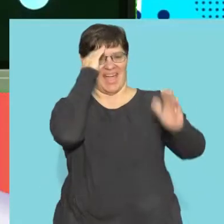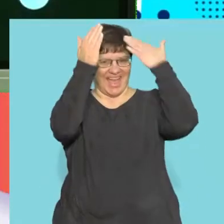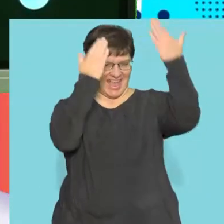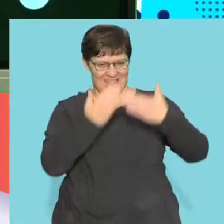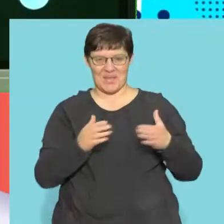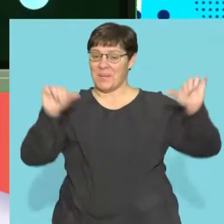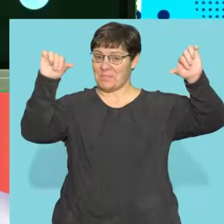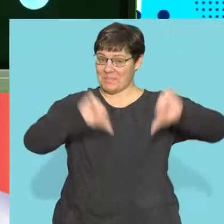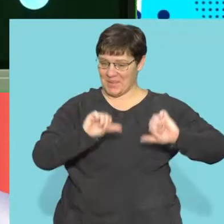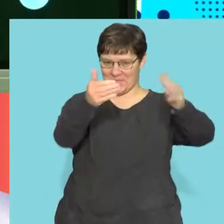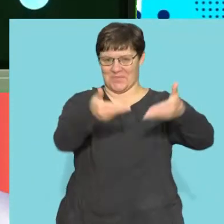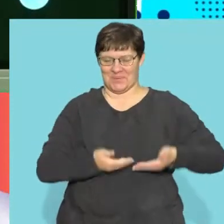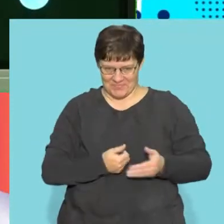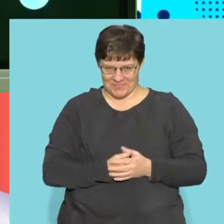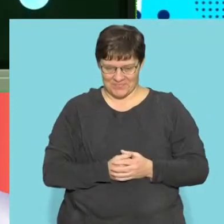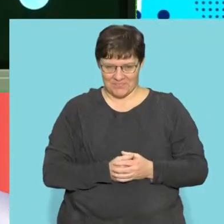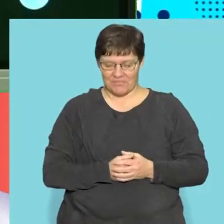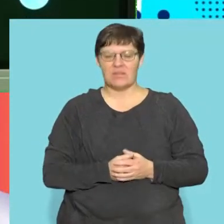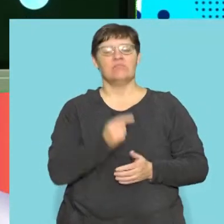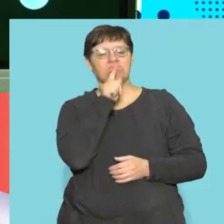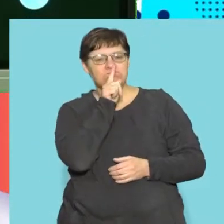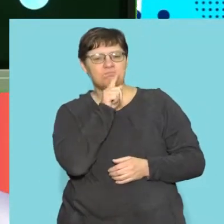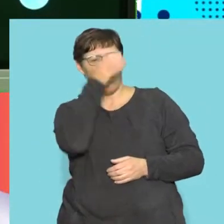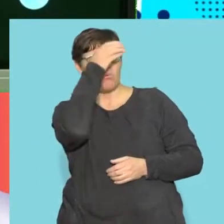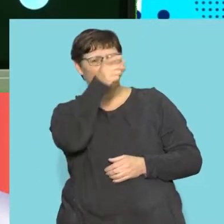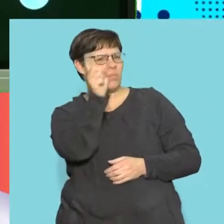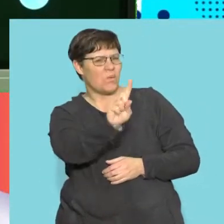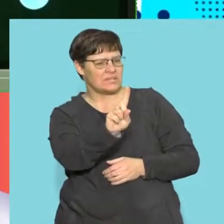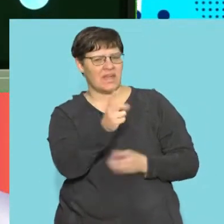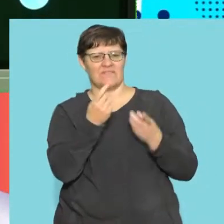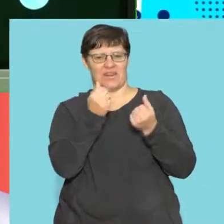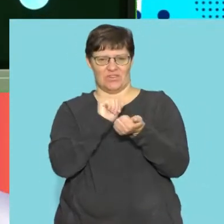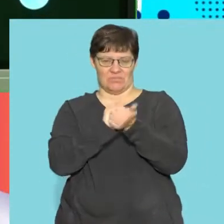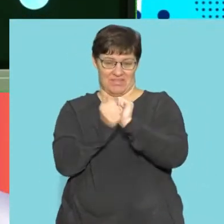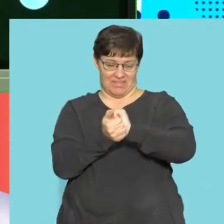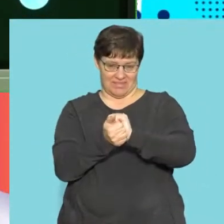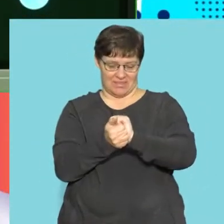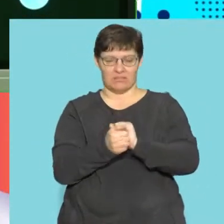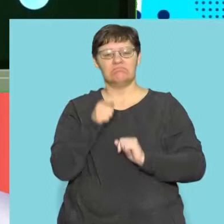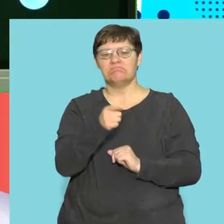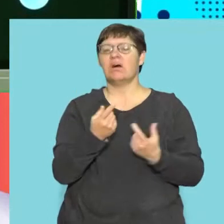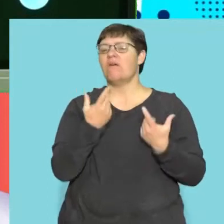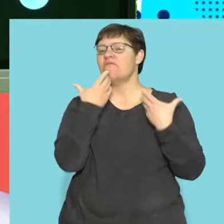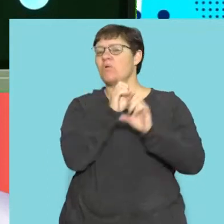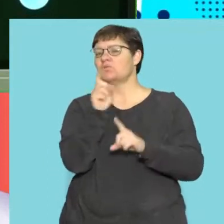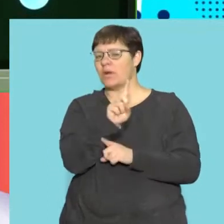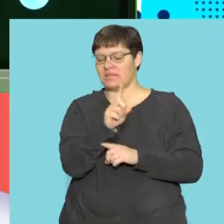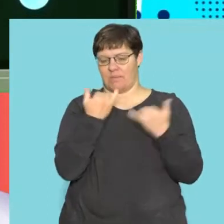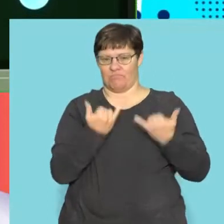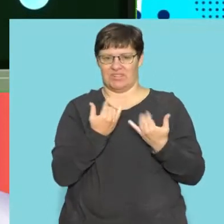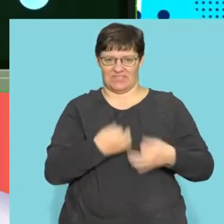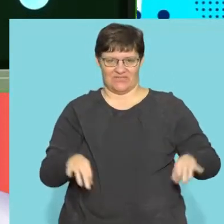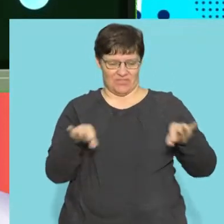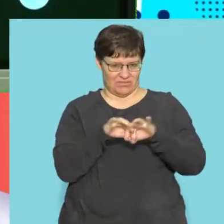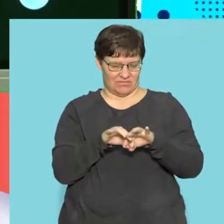Hi guys, welcome back. We are still looking at the concept of financial maths, and this has to do with present